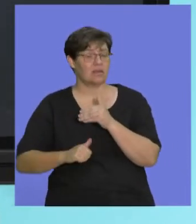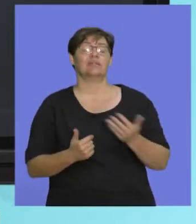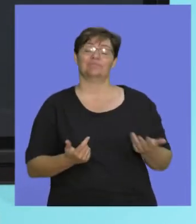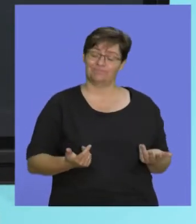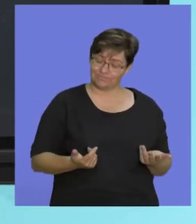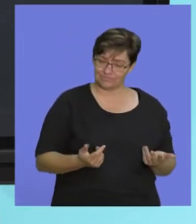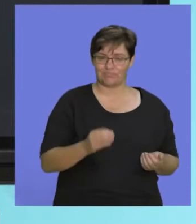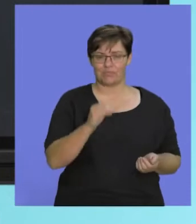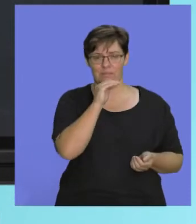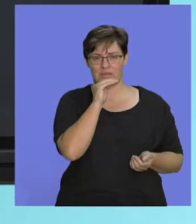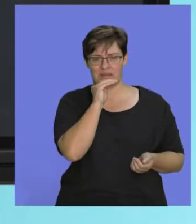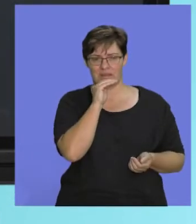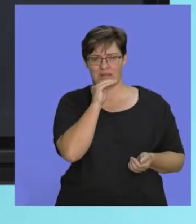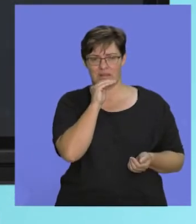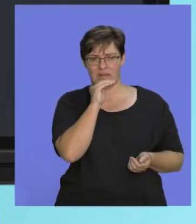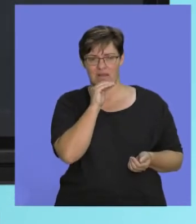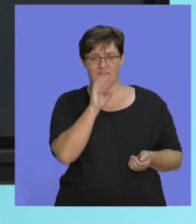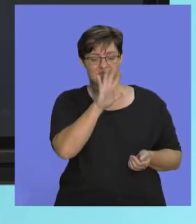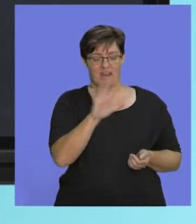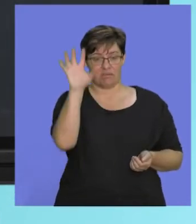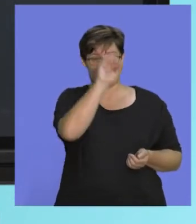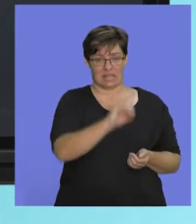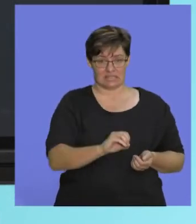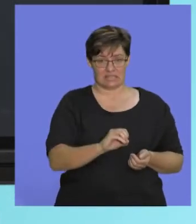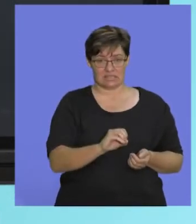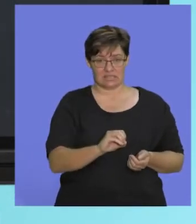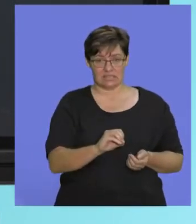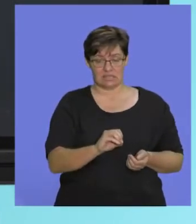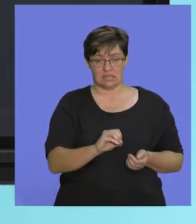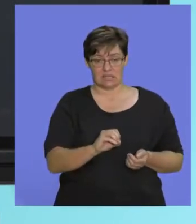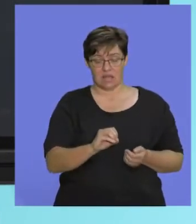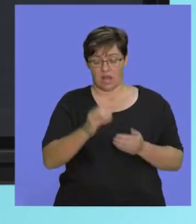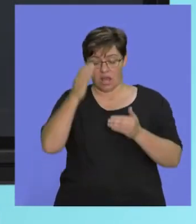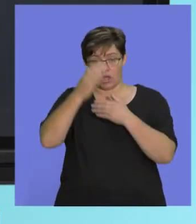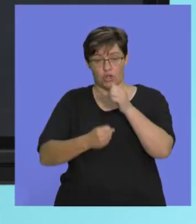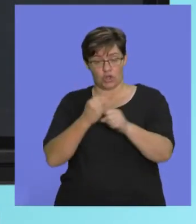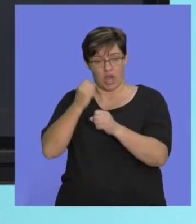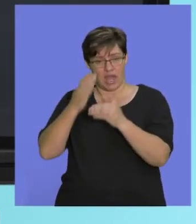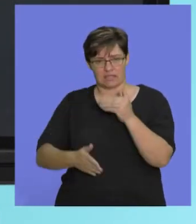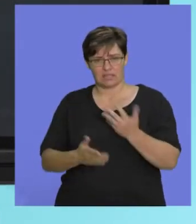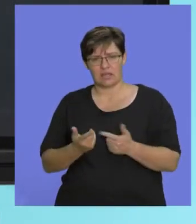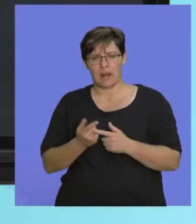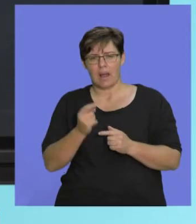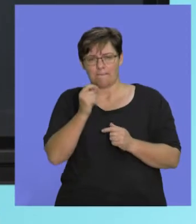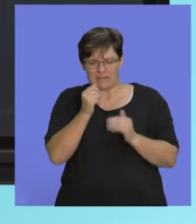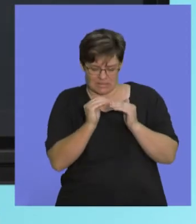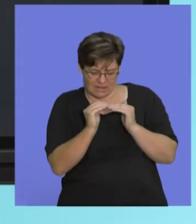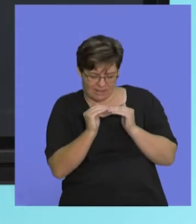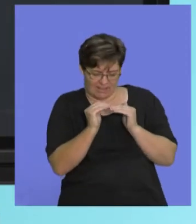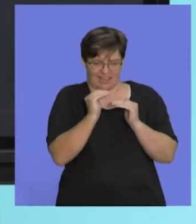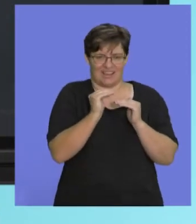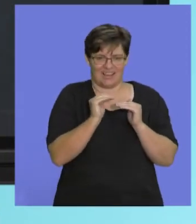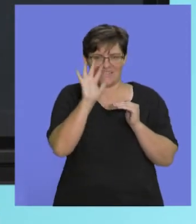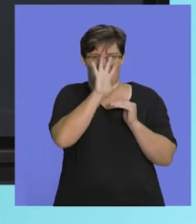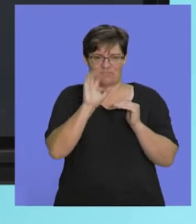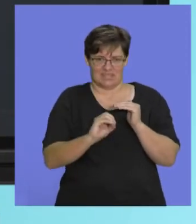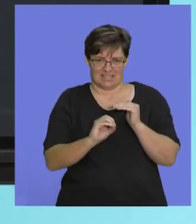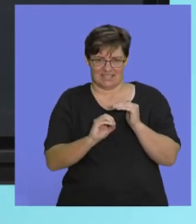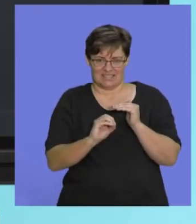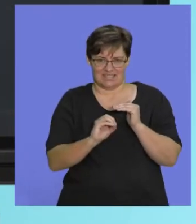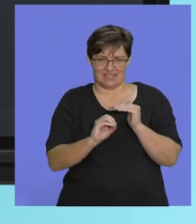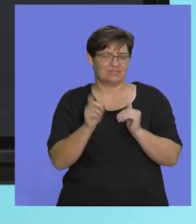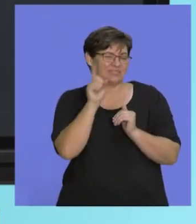therefore mean that you don't actually get 5% at the end of the year. You're going to get slightly more than that 5%, but